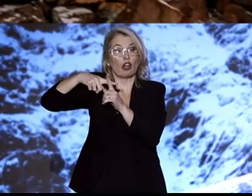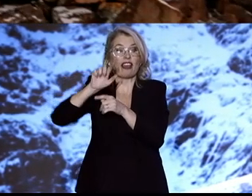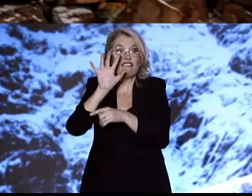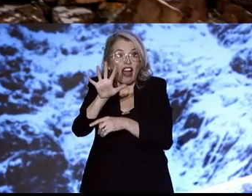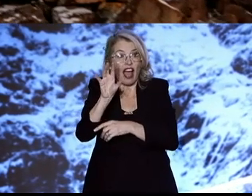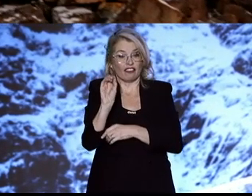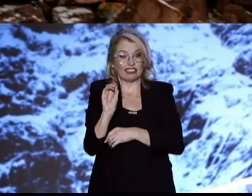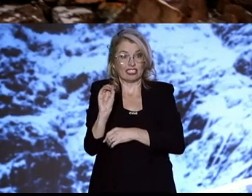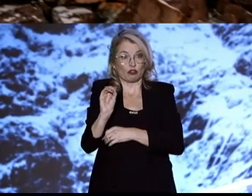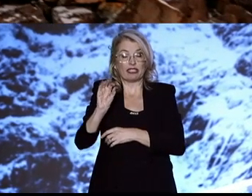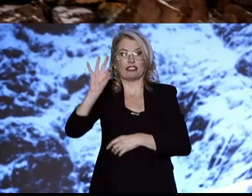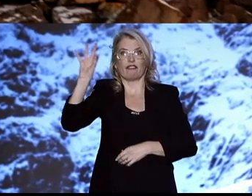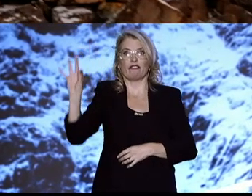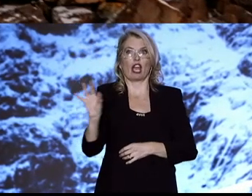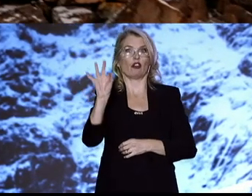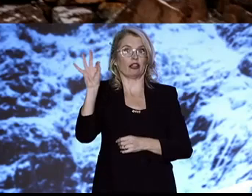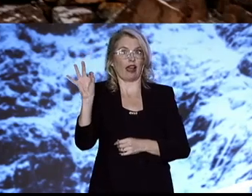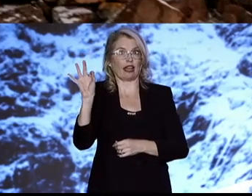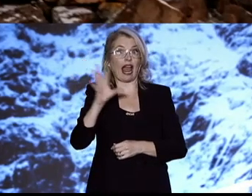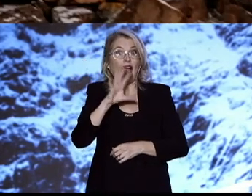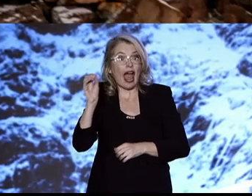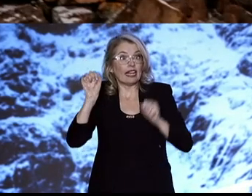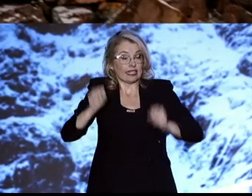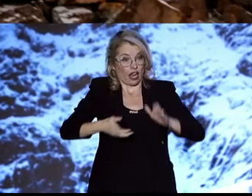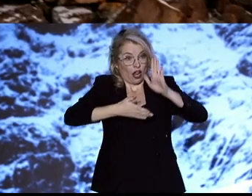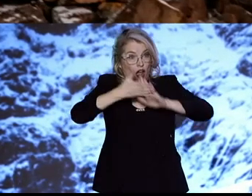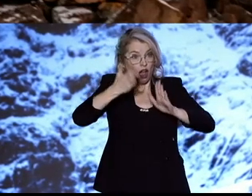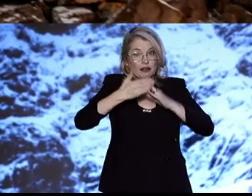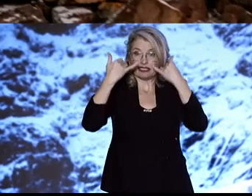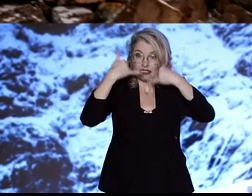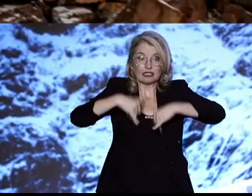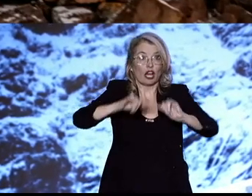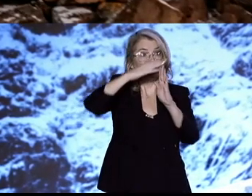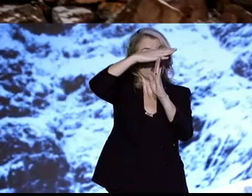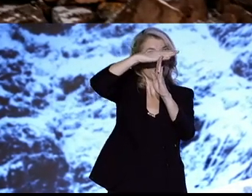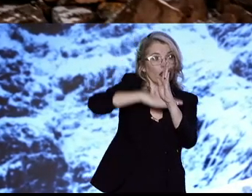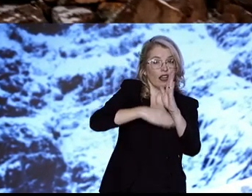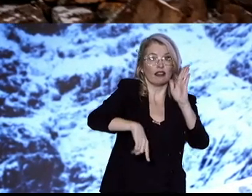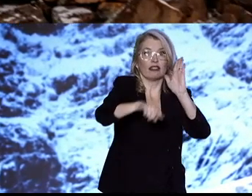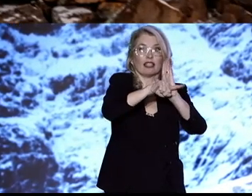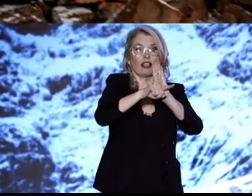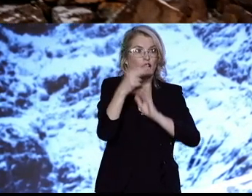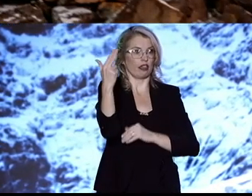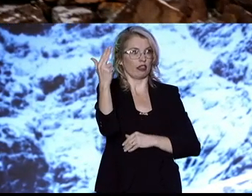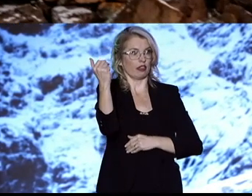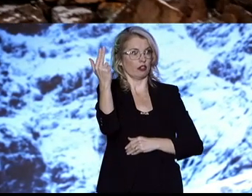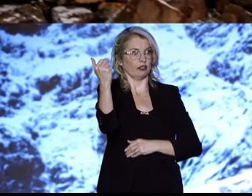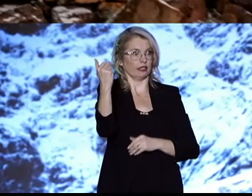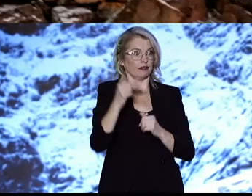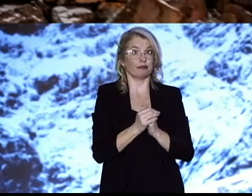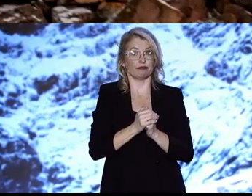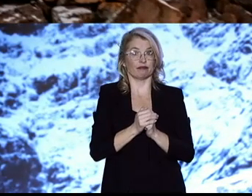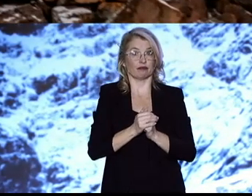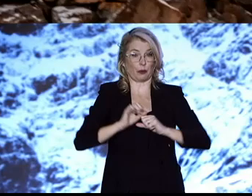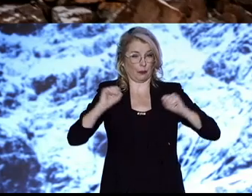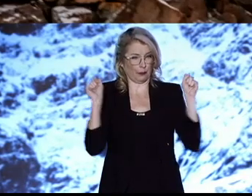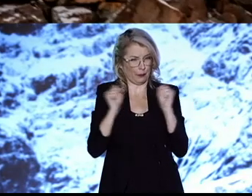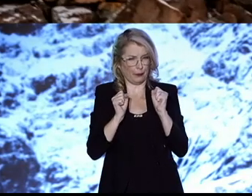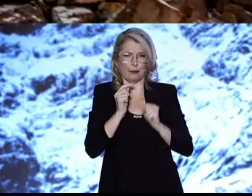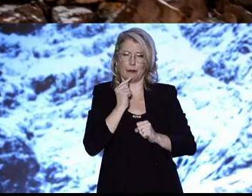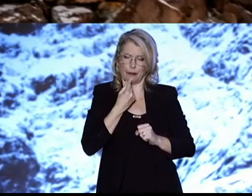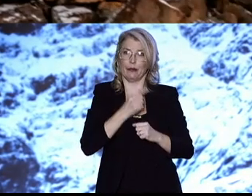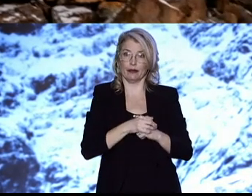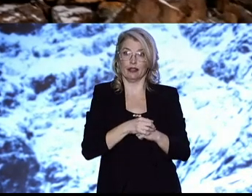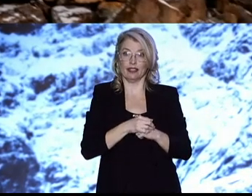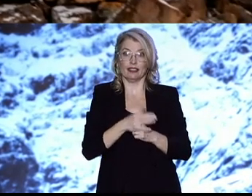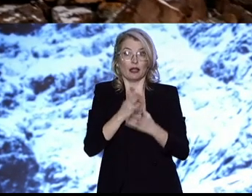5 degrees Fahrenheit, and it's operational down to -13. That's cold.